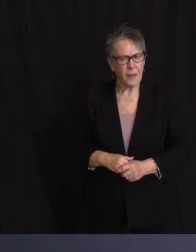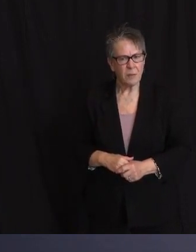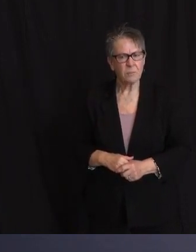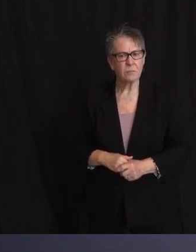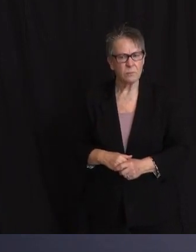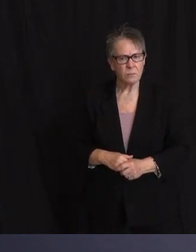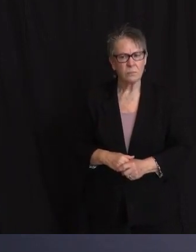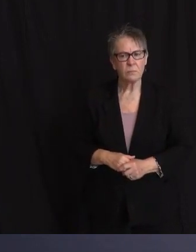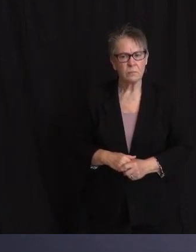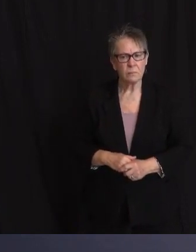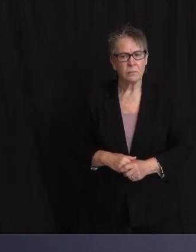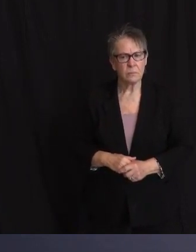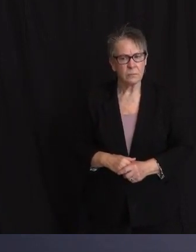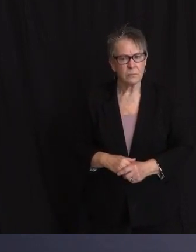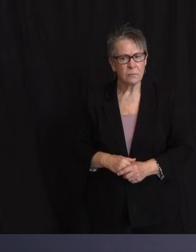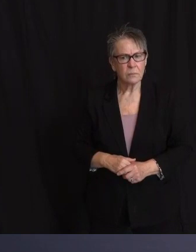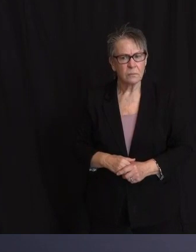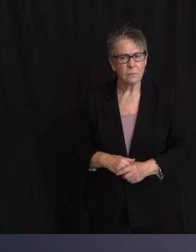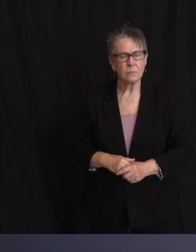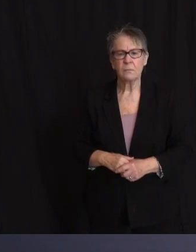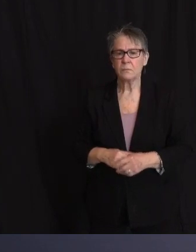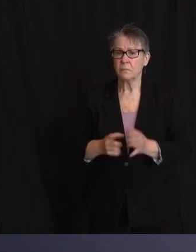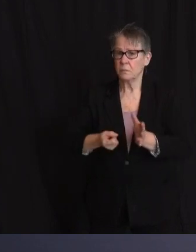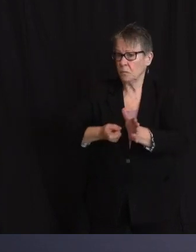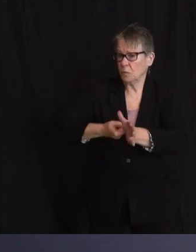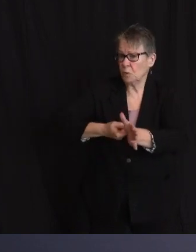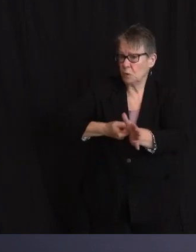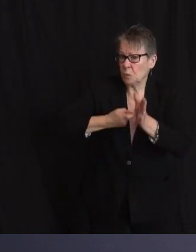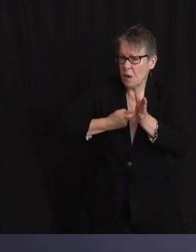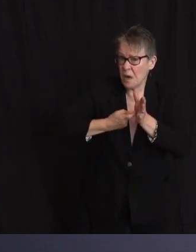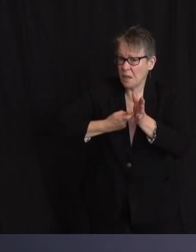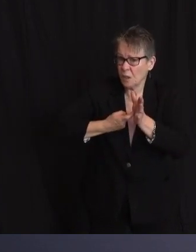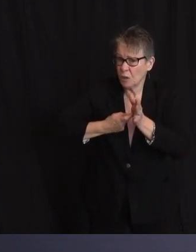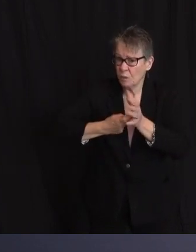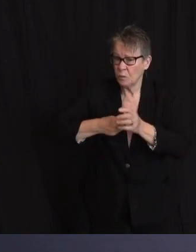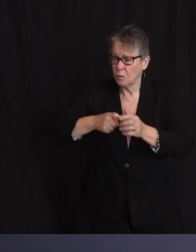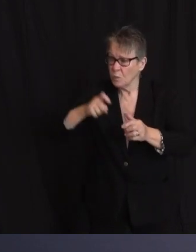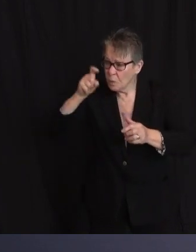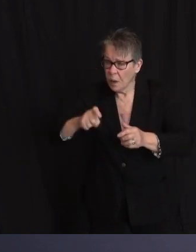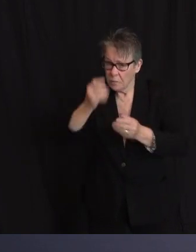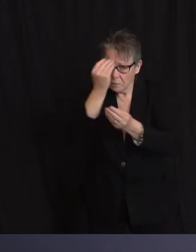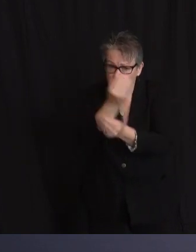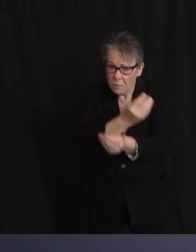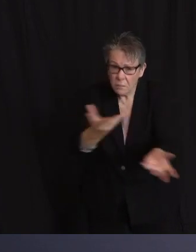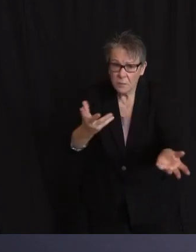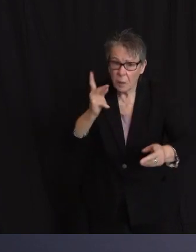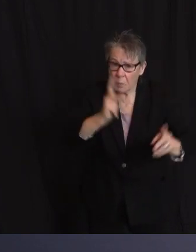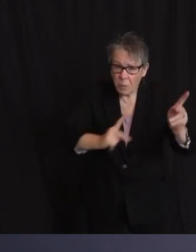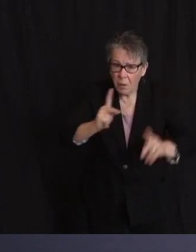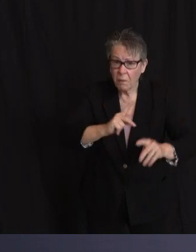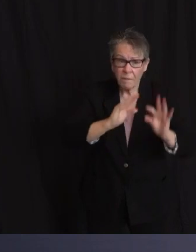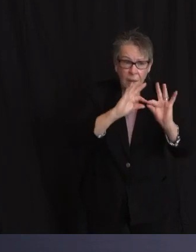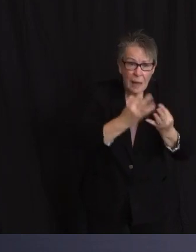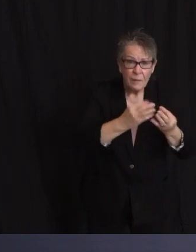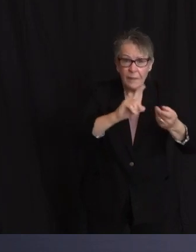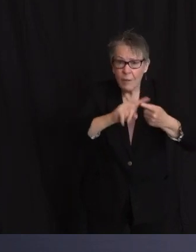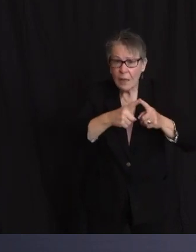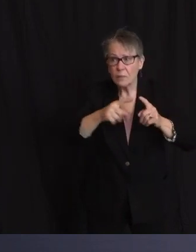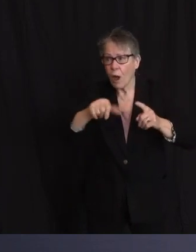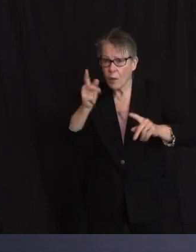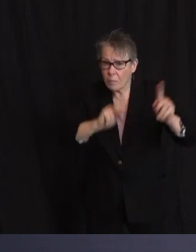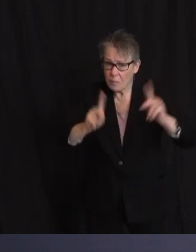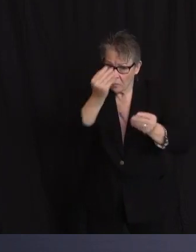its residents and their representatives of cases at their facilities. You may recall our first notice to them was on